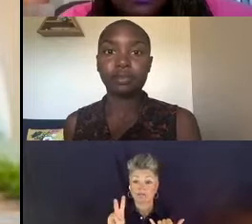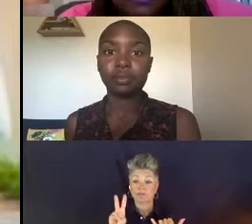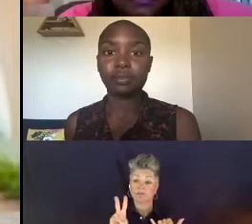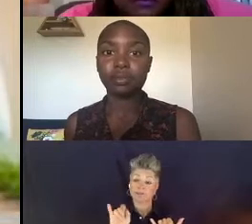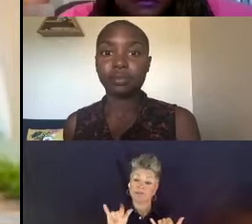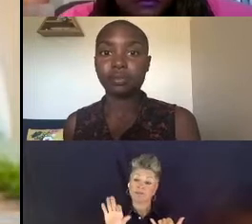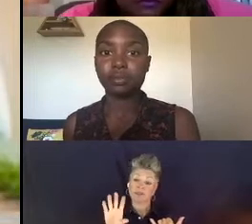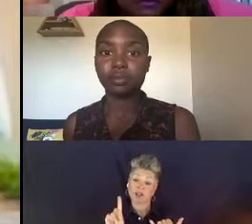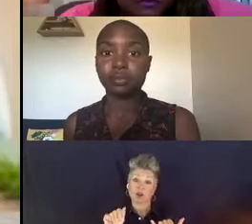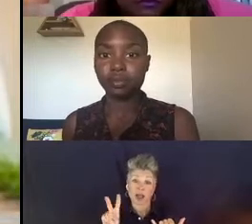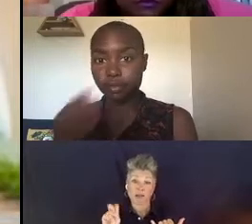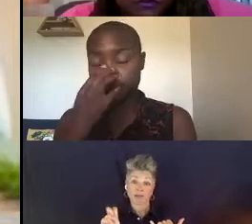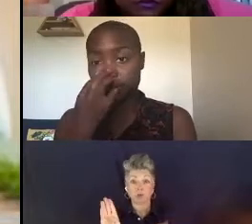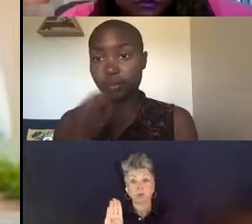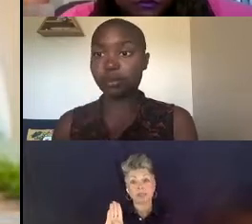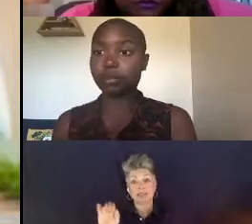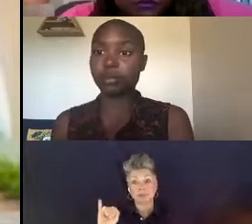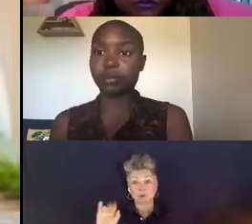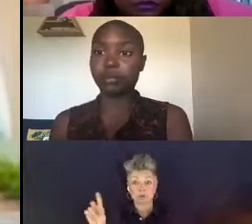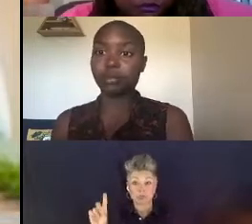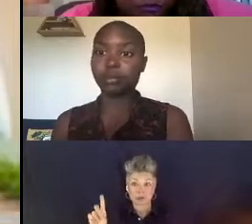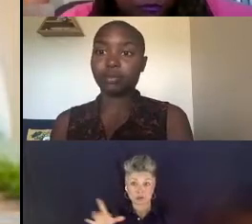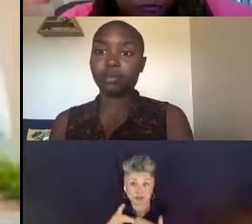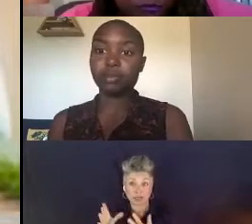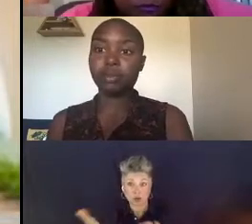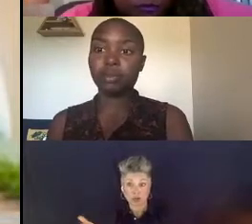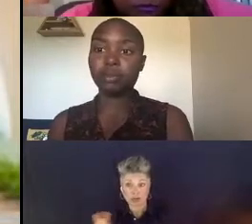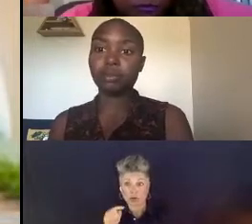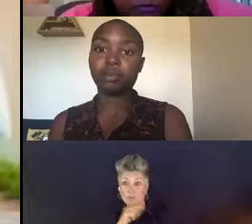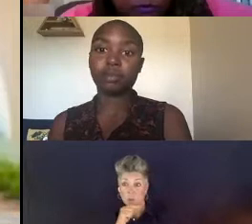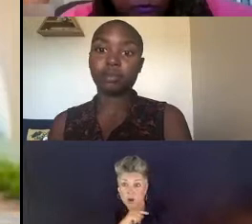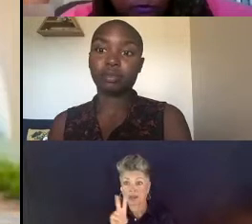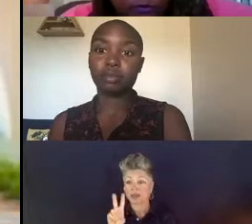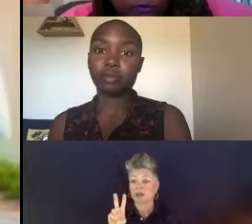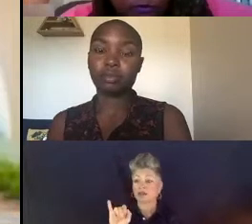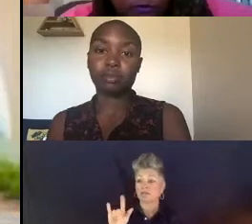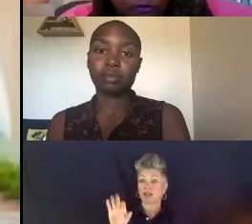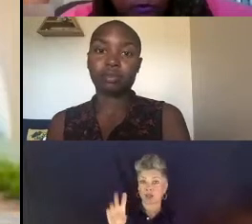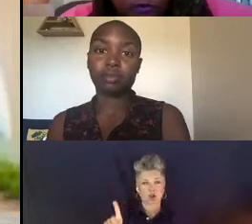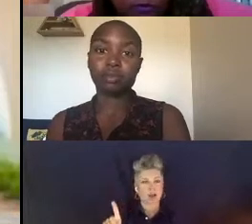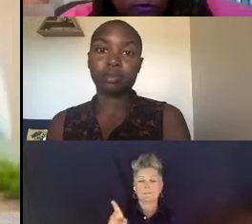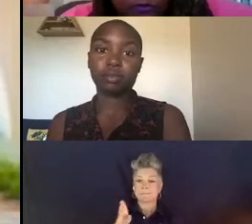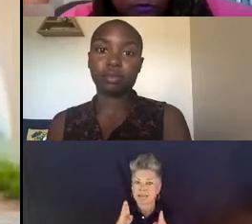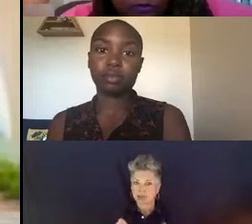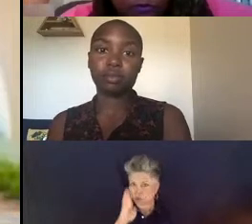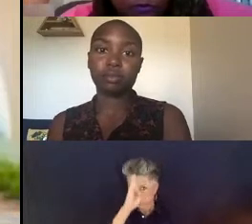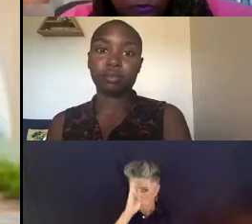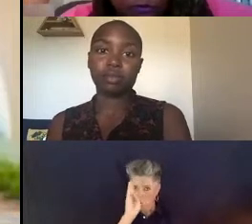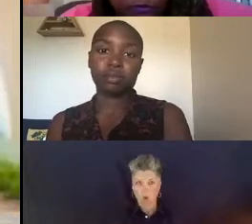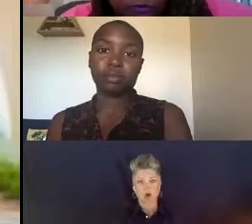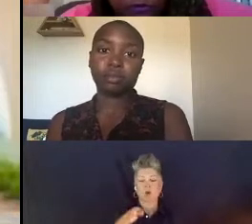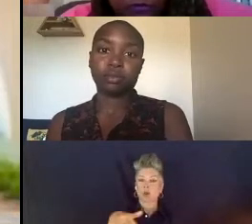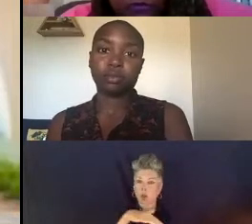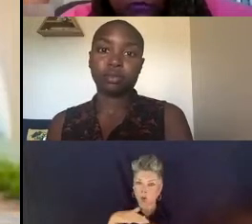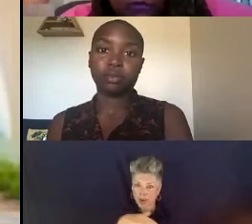Improvement District leader here in Milwaukee. Villard Avenue is a Main Street corridor located on the north side of Milwaukee. I highly